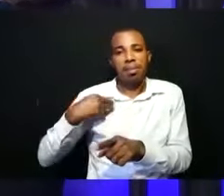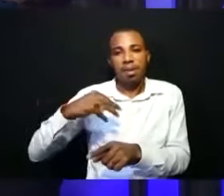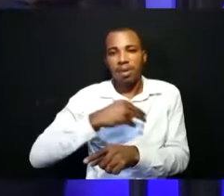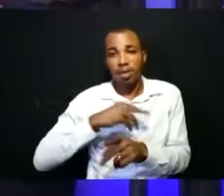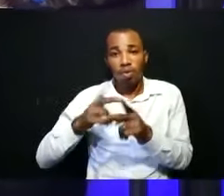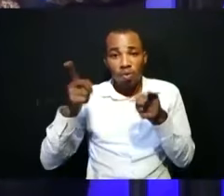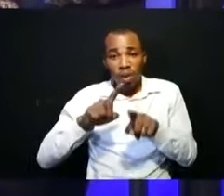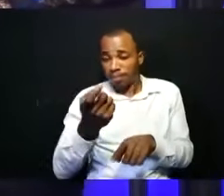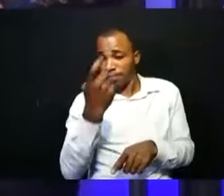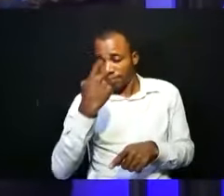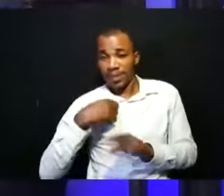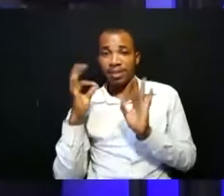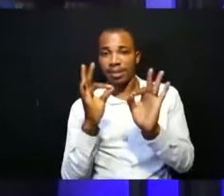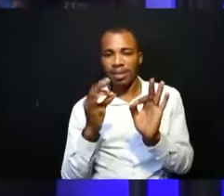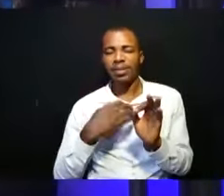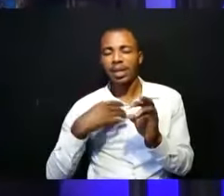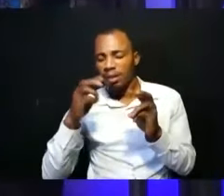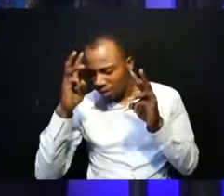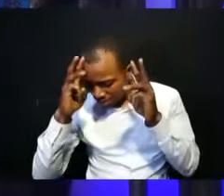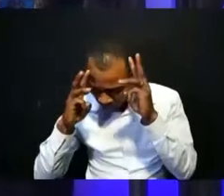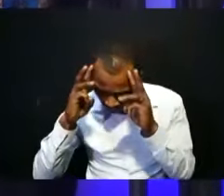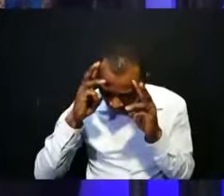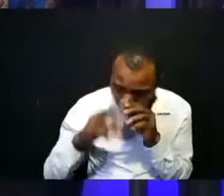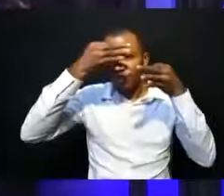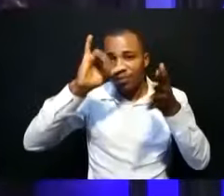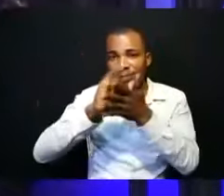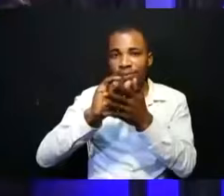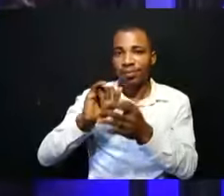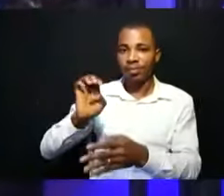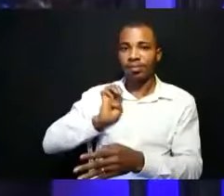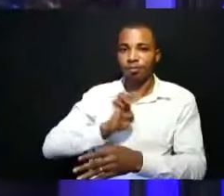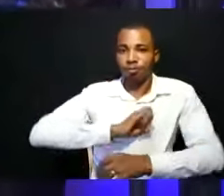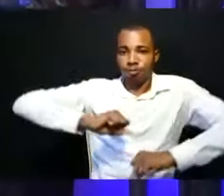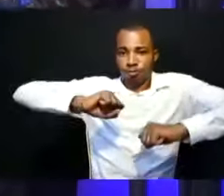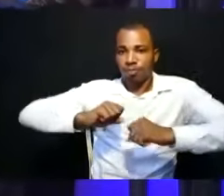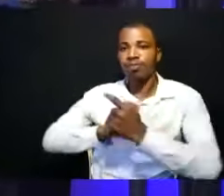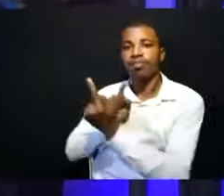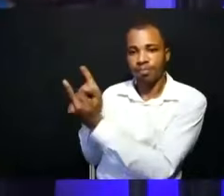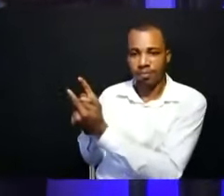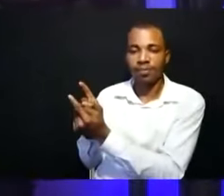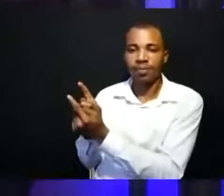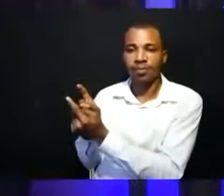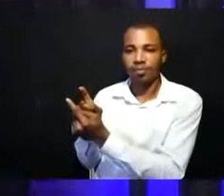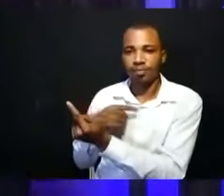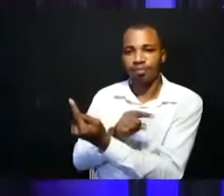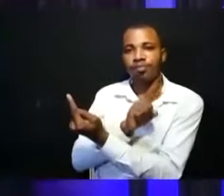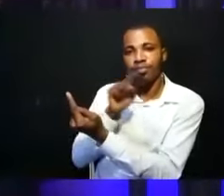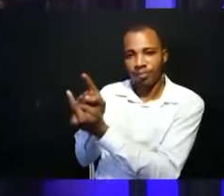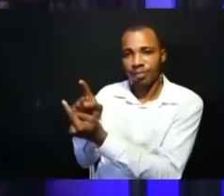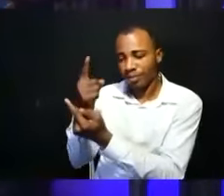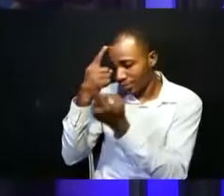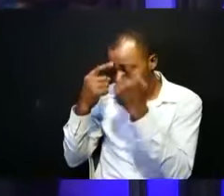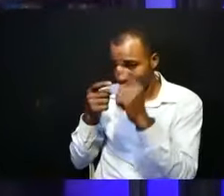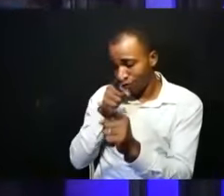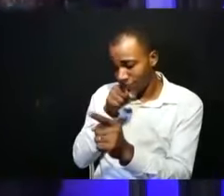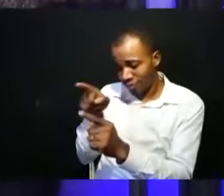Na ya this one mami. I decided to go and visit my presiding elder, who had a shop in the market, in the heart of the market. Timbo